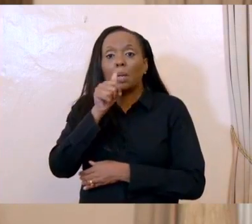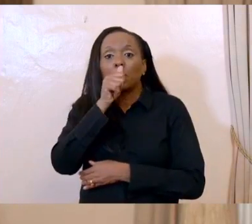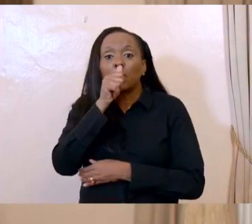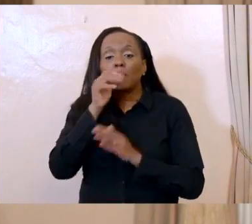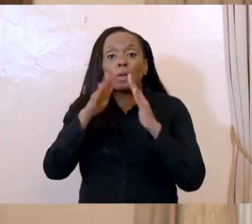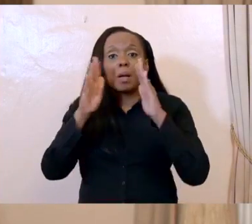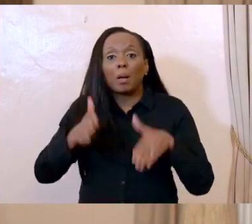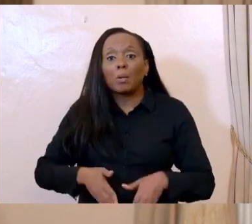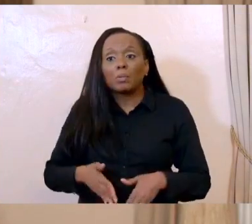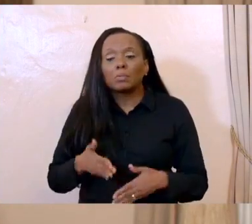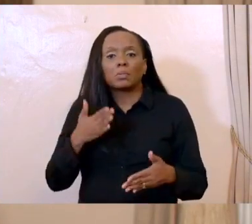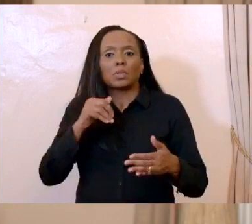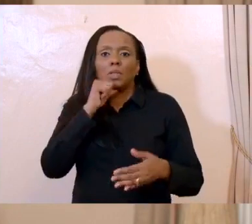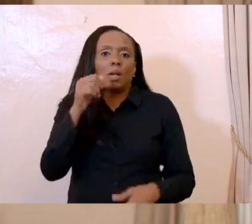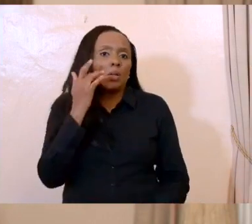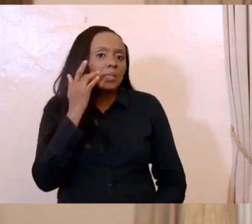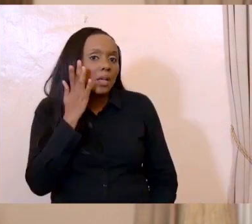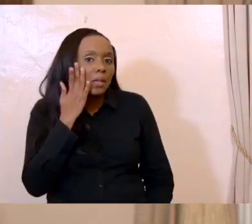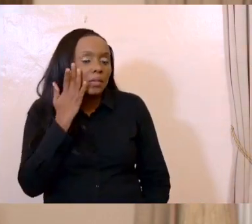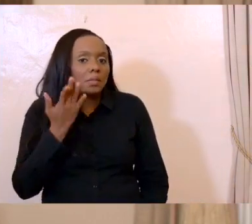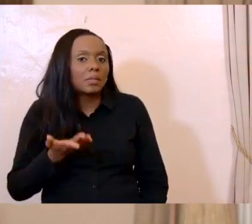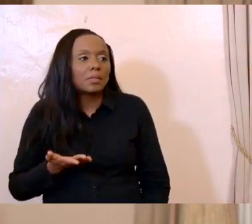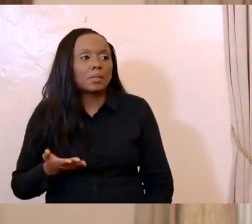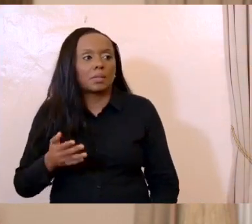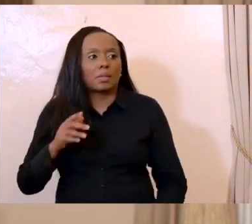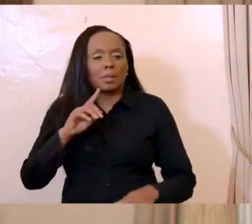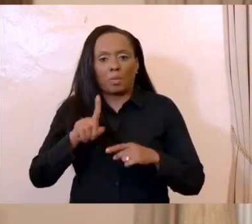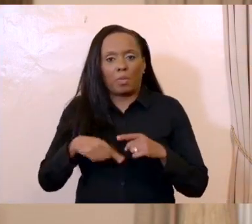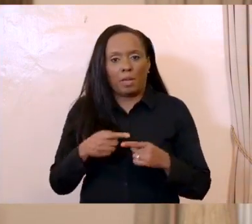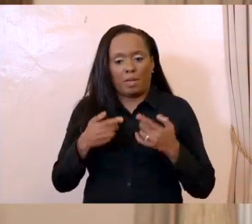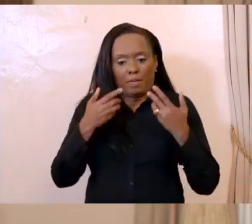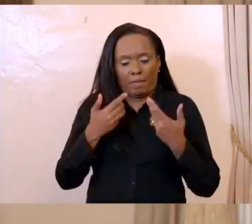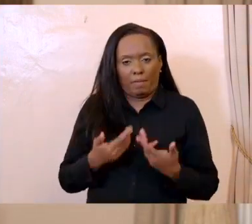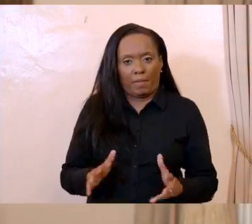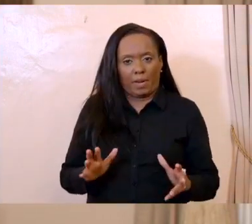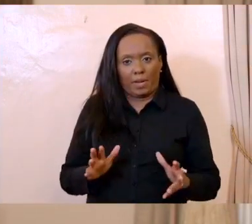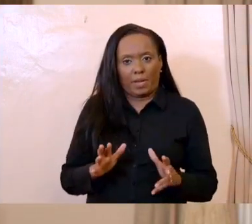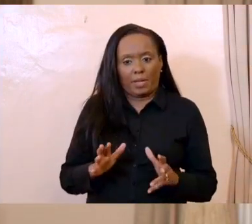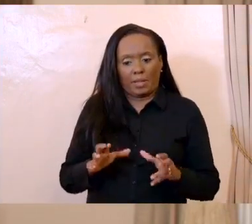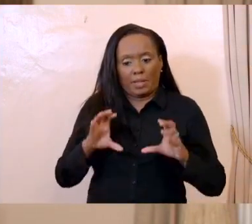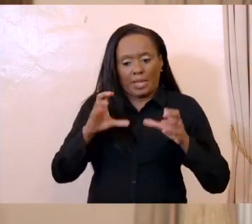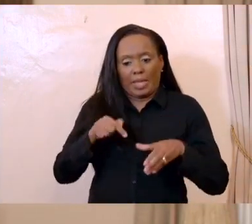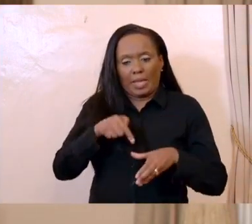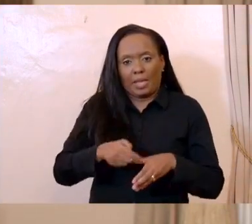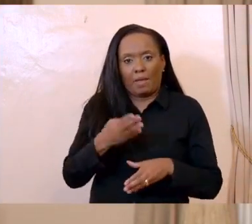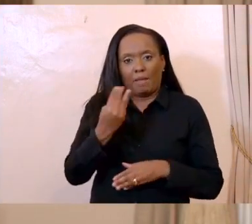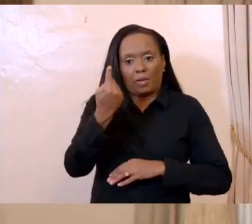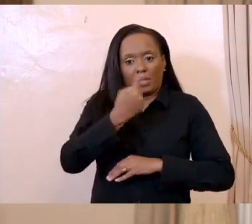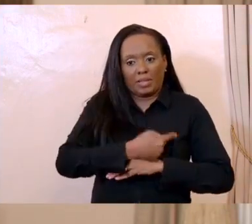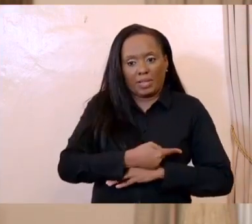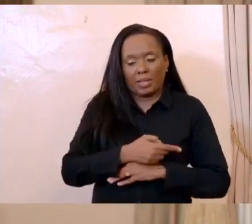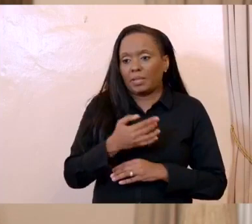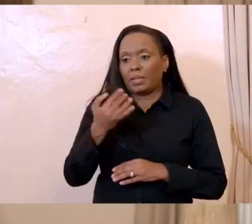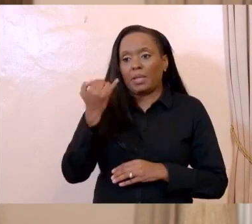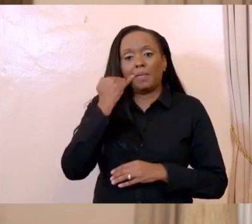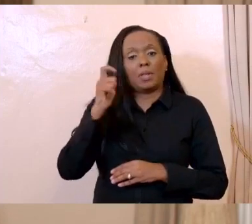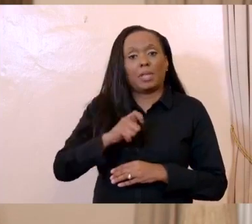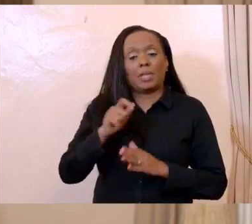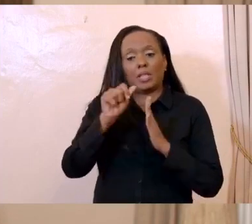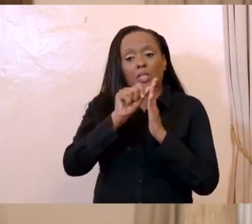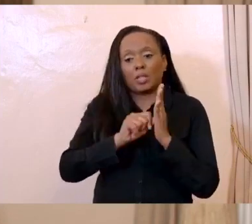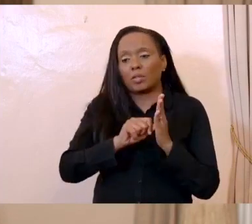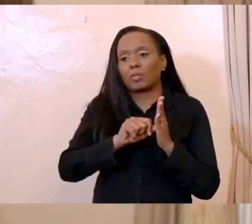hotel, and then you can leave that residence and go straight to the hospital, whether it was surgery or some other medical